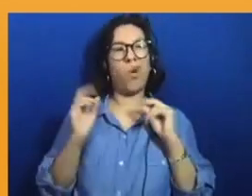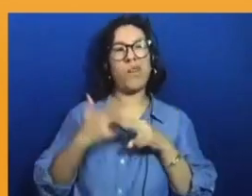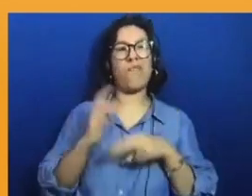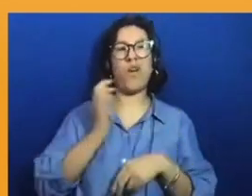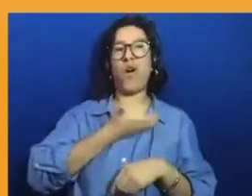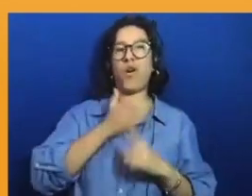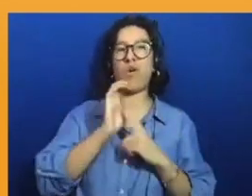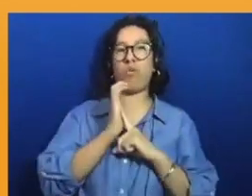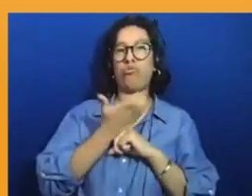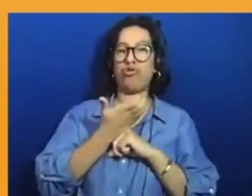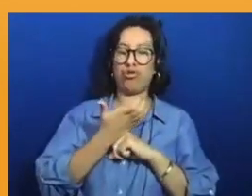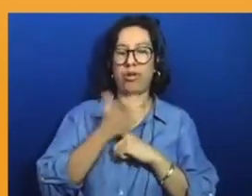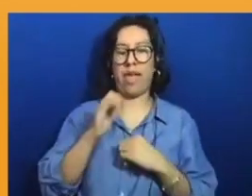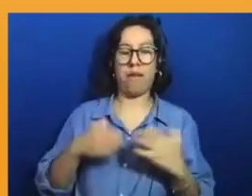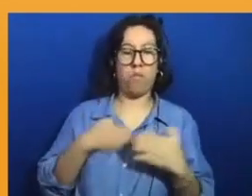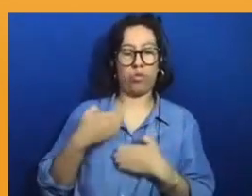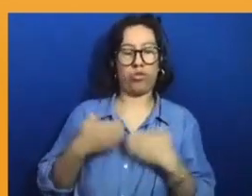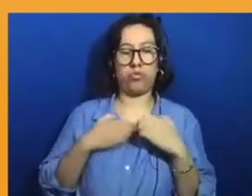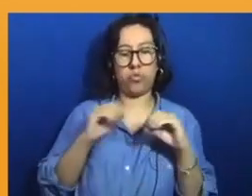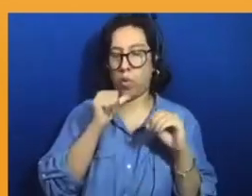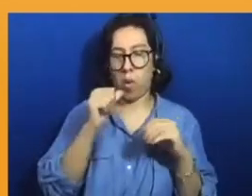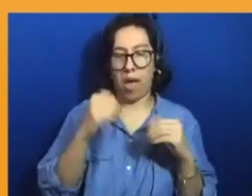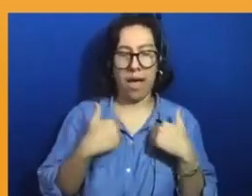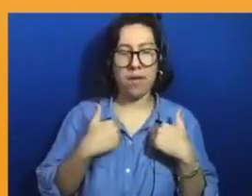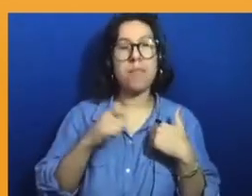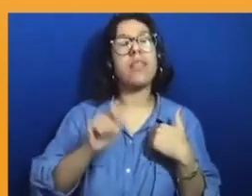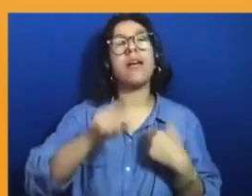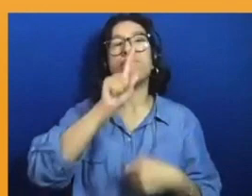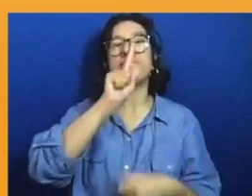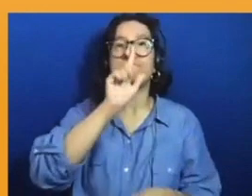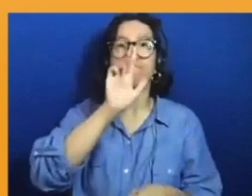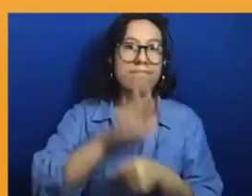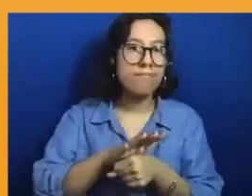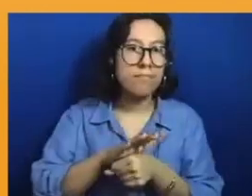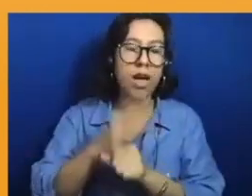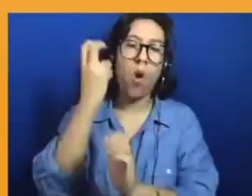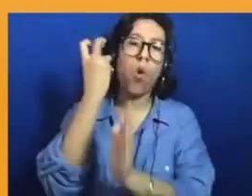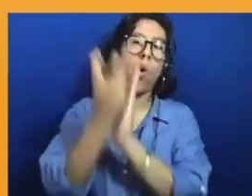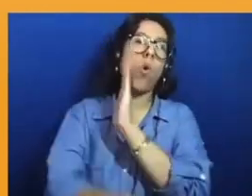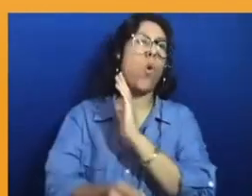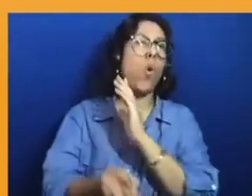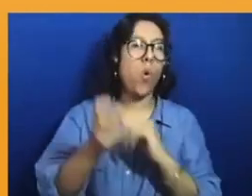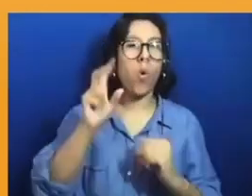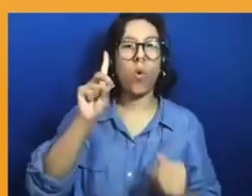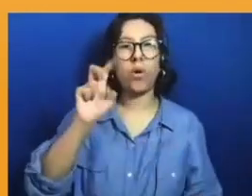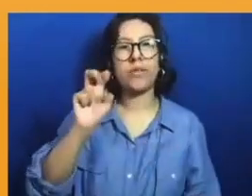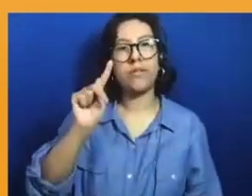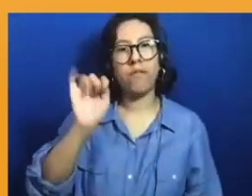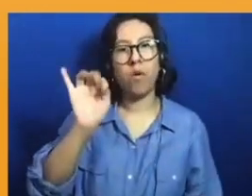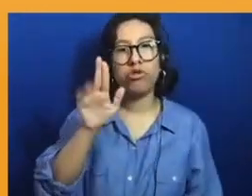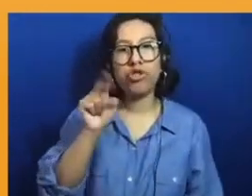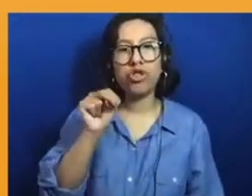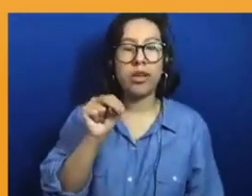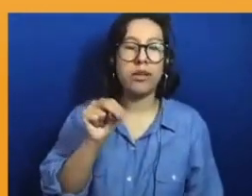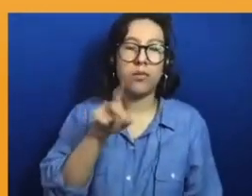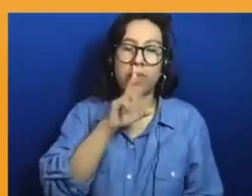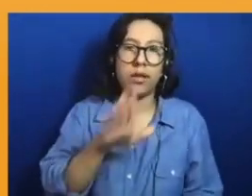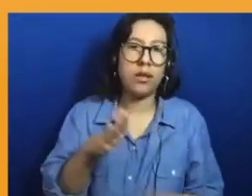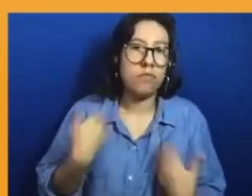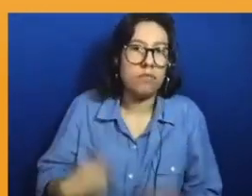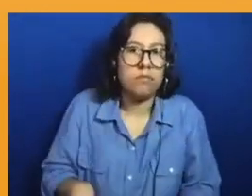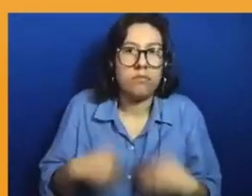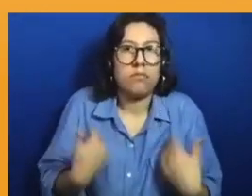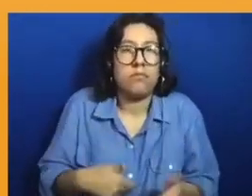it, but that devotion to an art form that is so genuine and, you